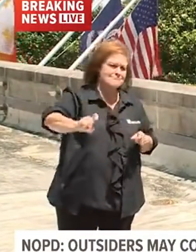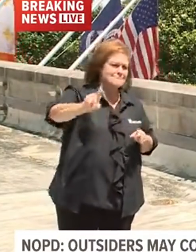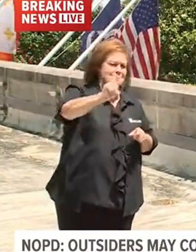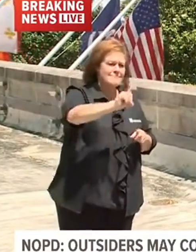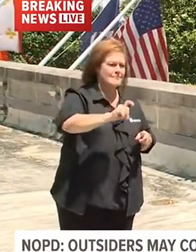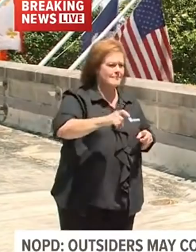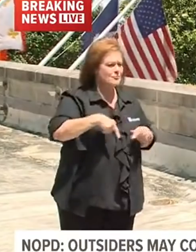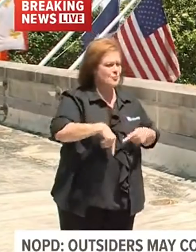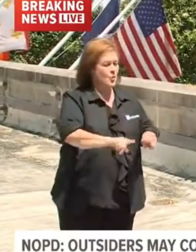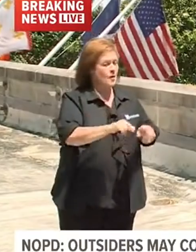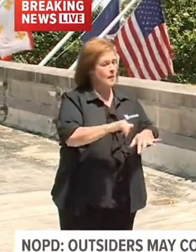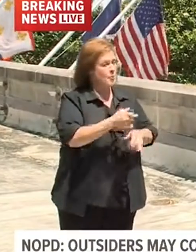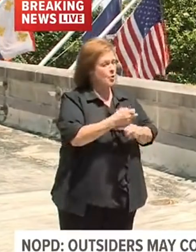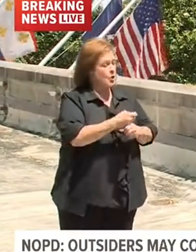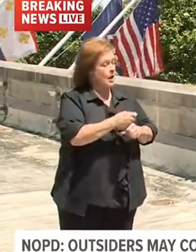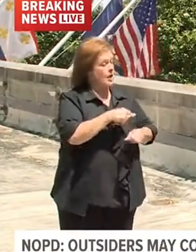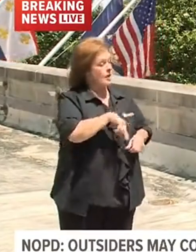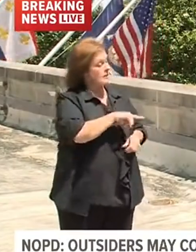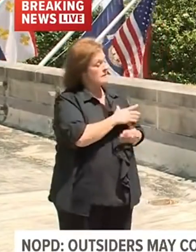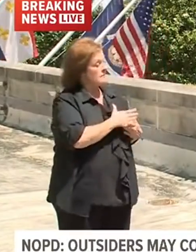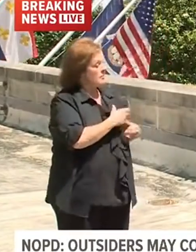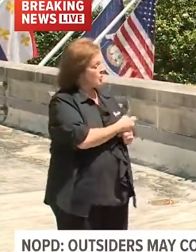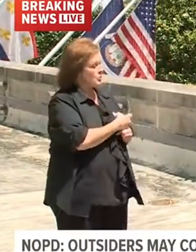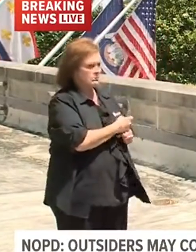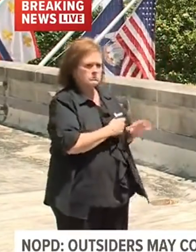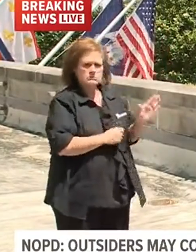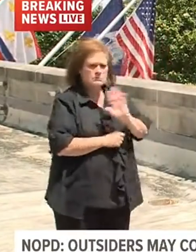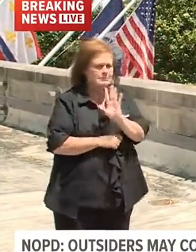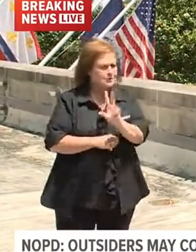these protests. The protesters themselves have been